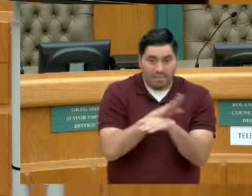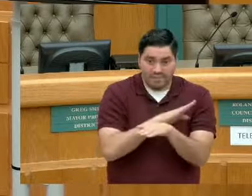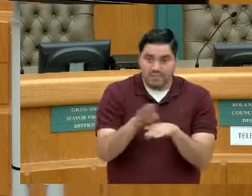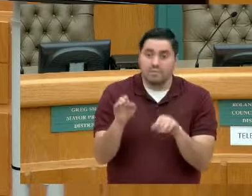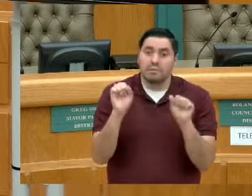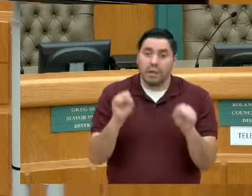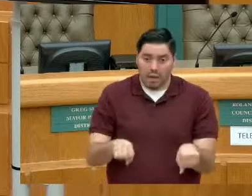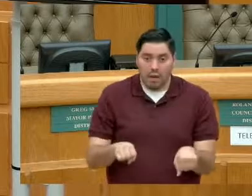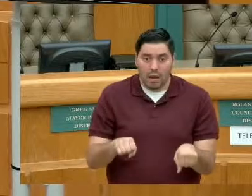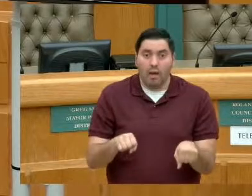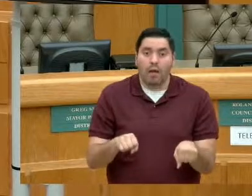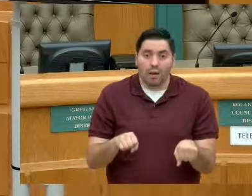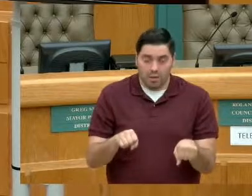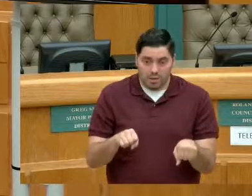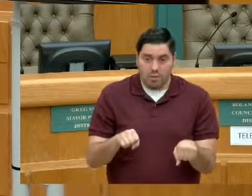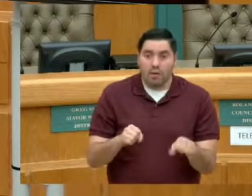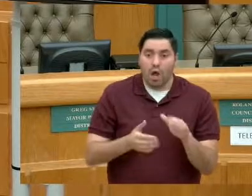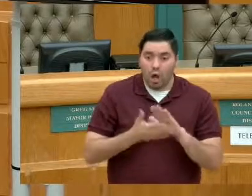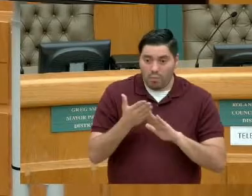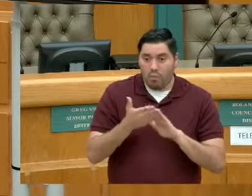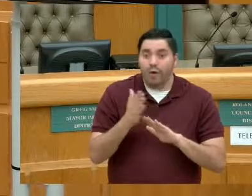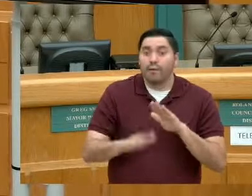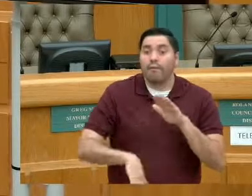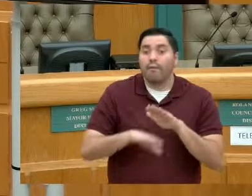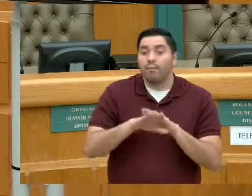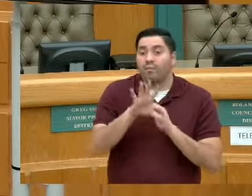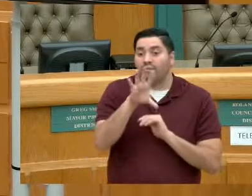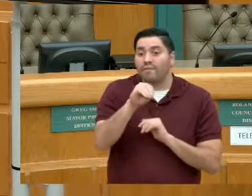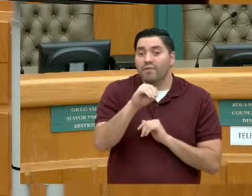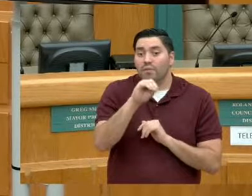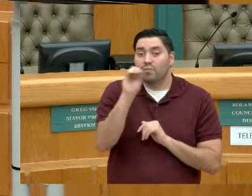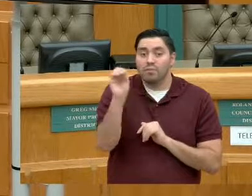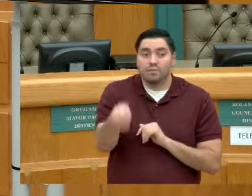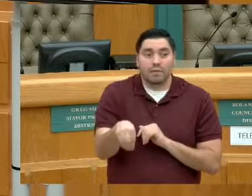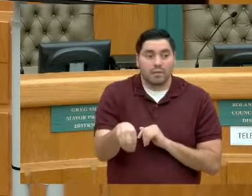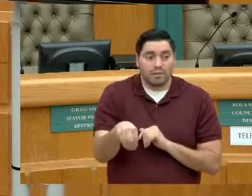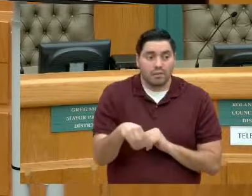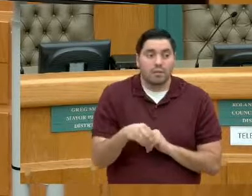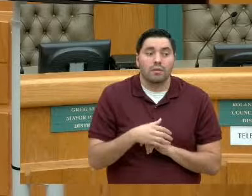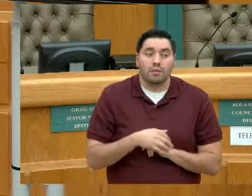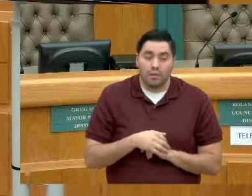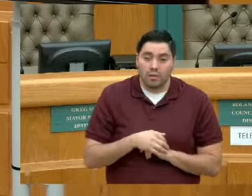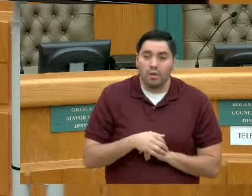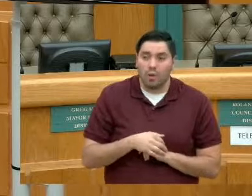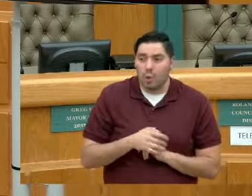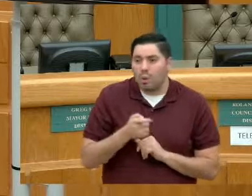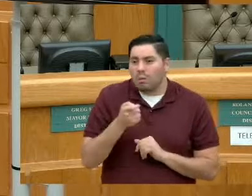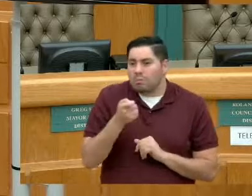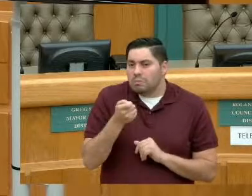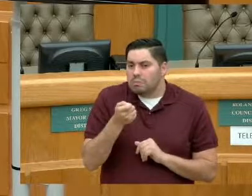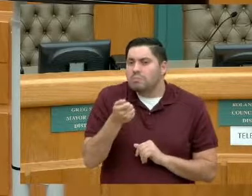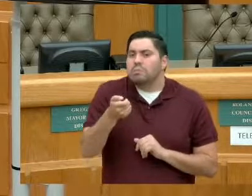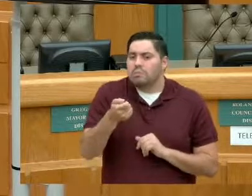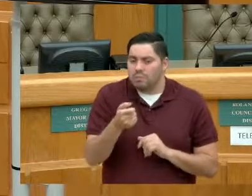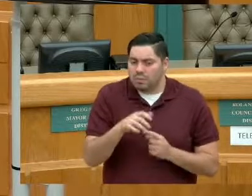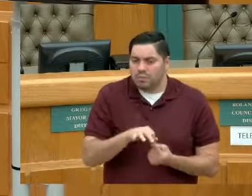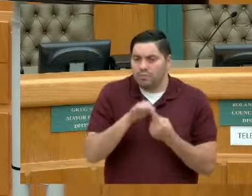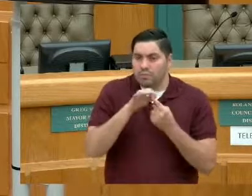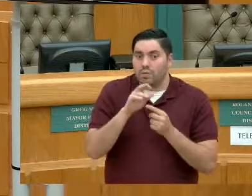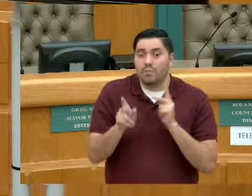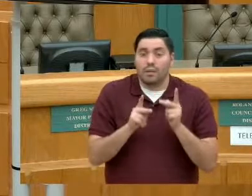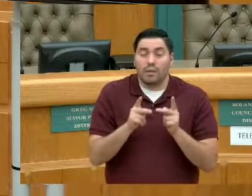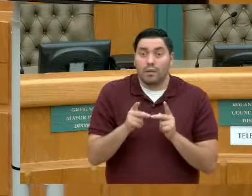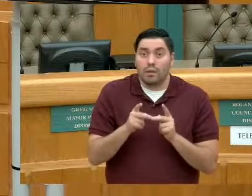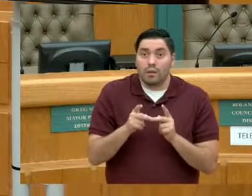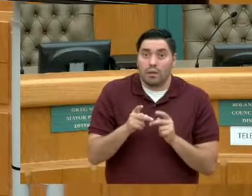be able to operate up to 50% capacity with very limited exceptions. Businesses that